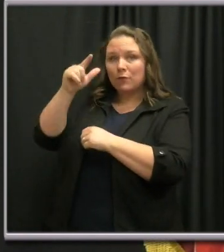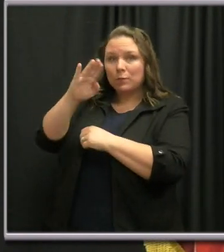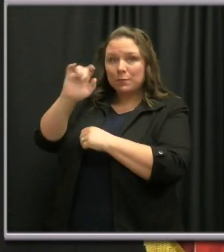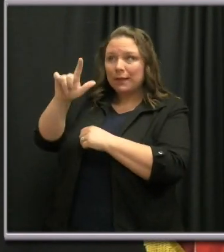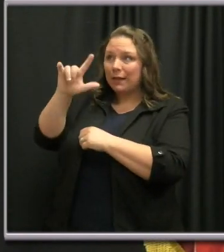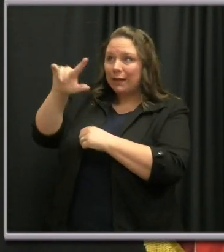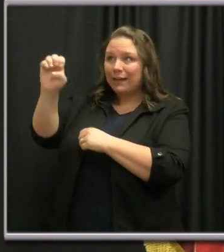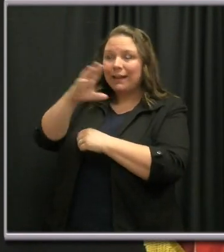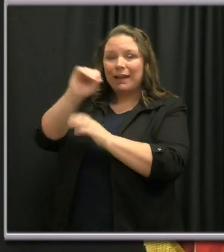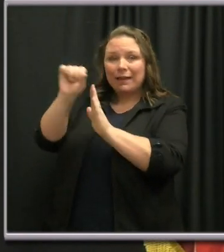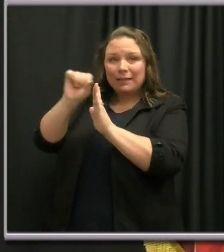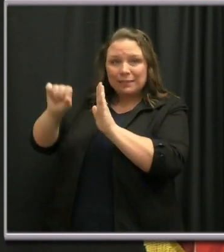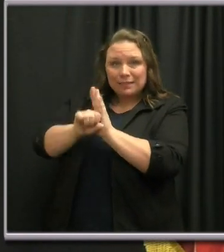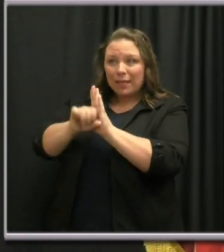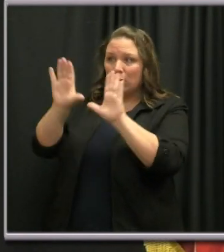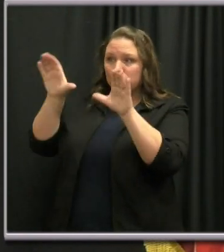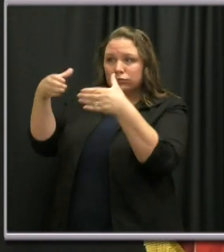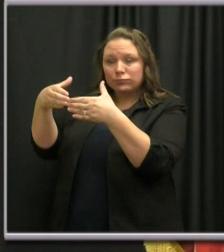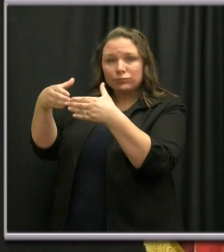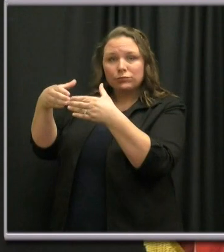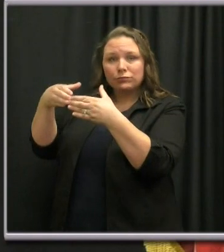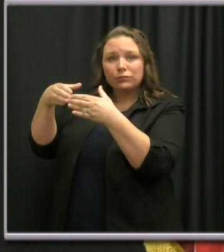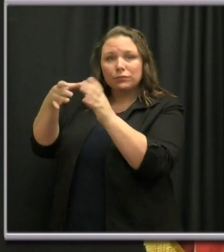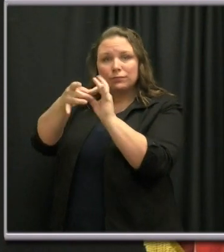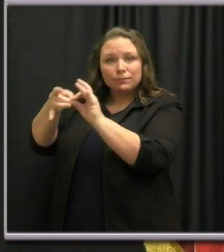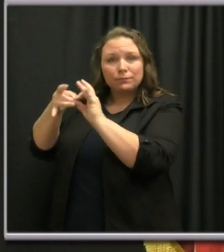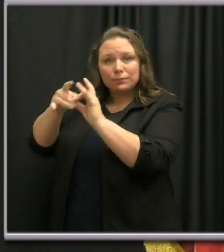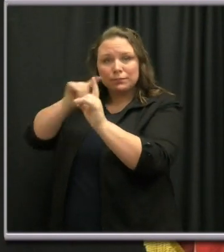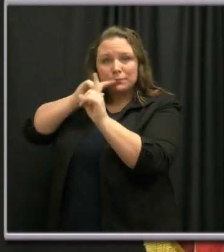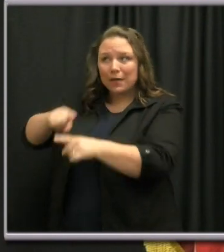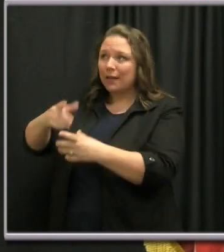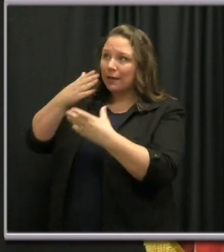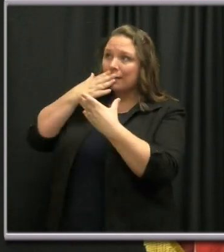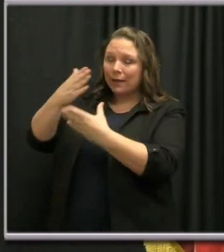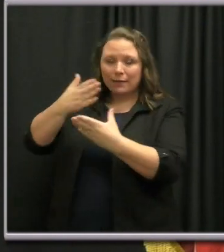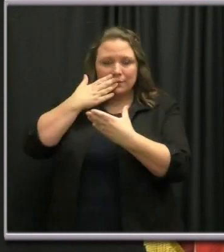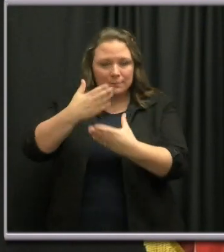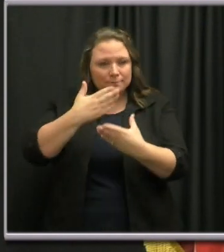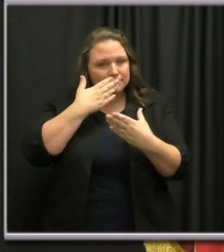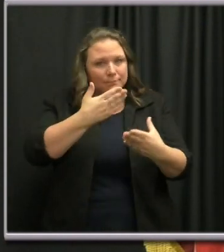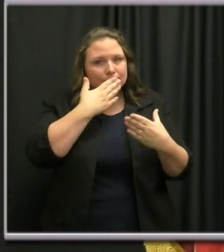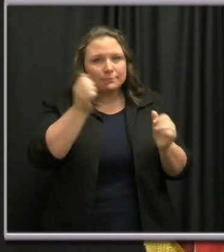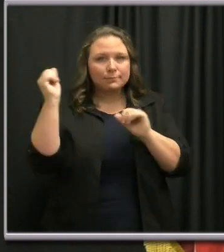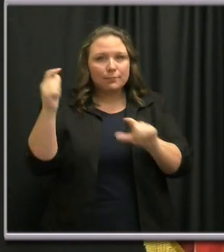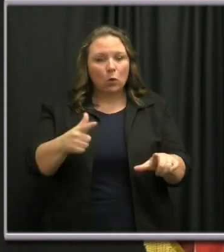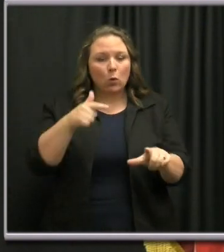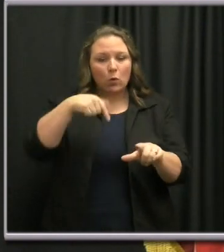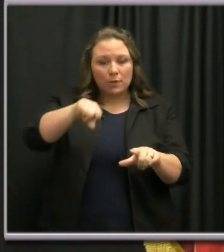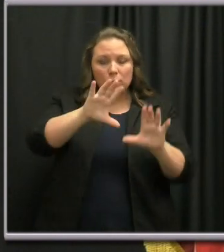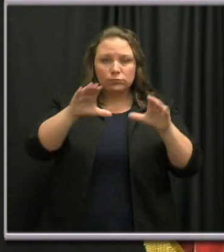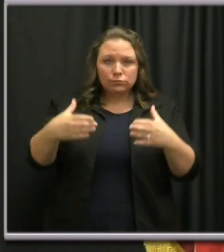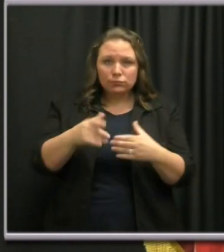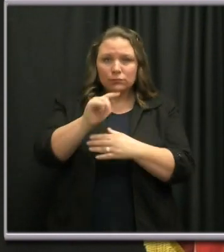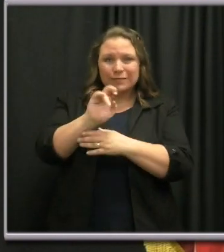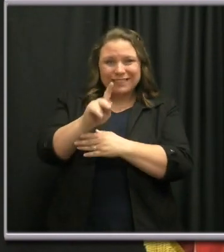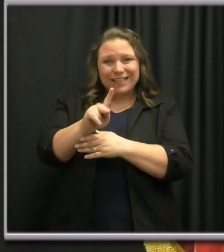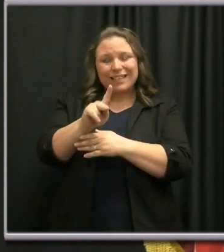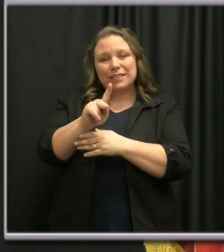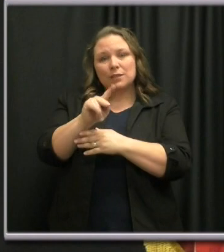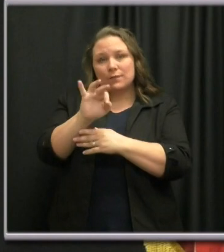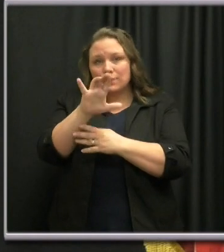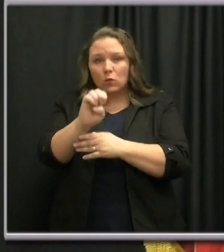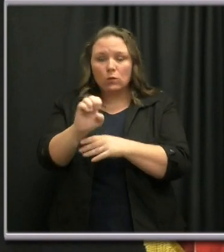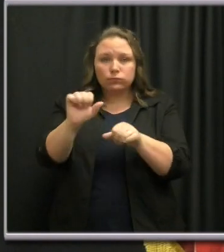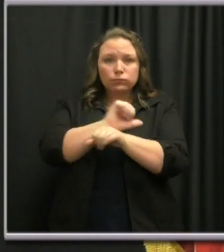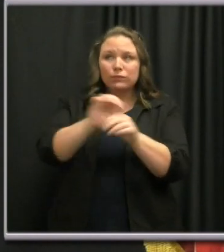state's COVID-19 Unified Command, and we want to thank them. This task force is working alongside the state